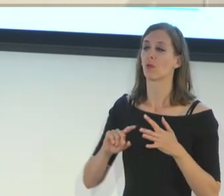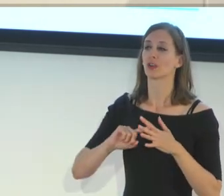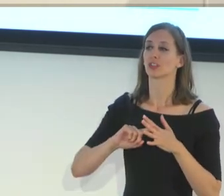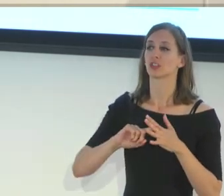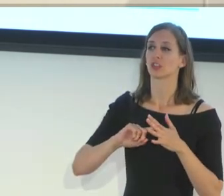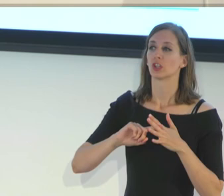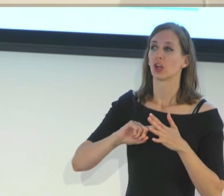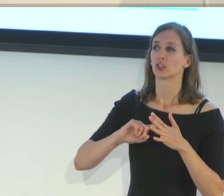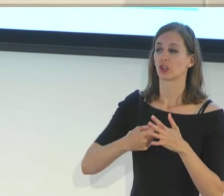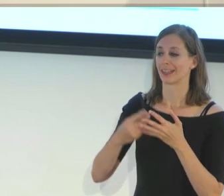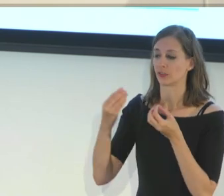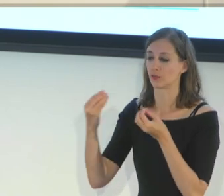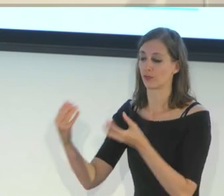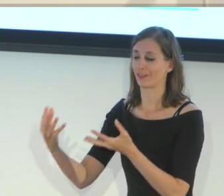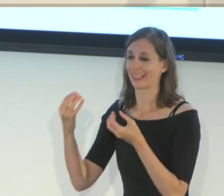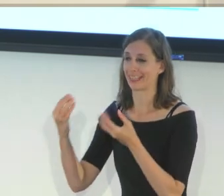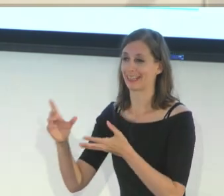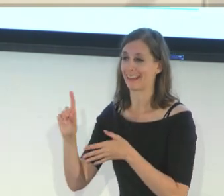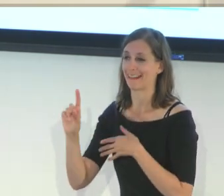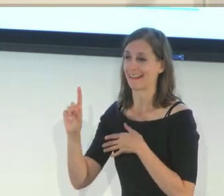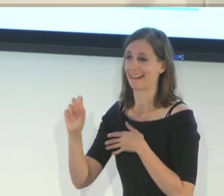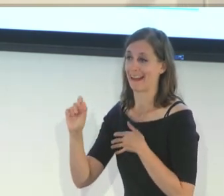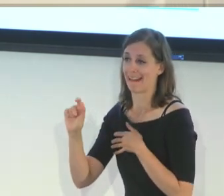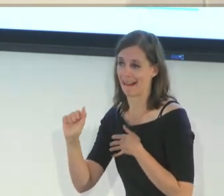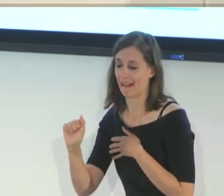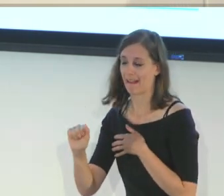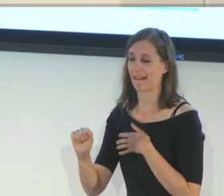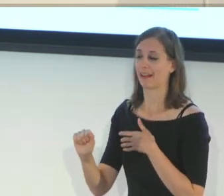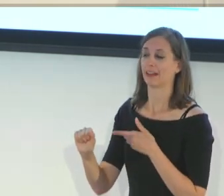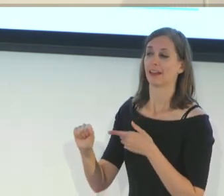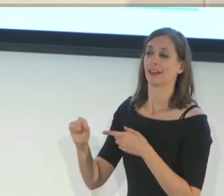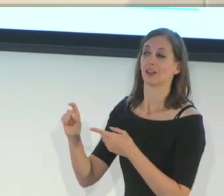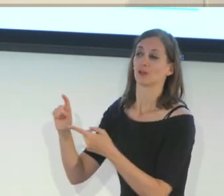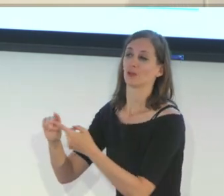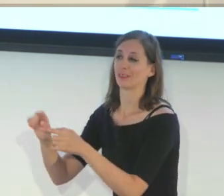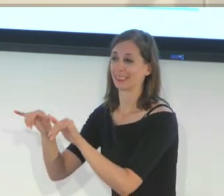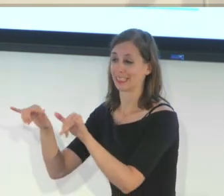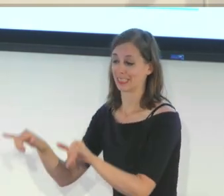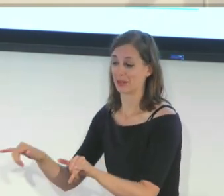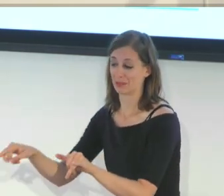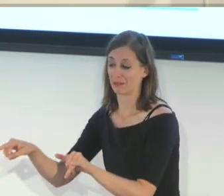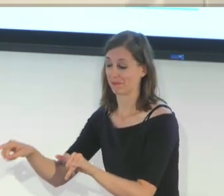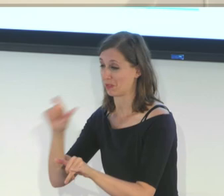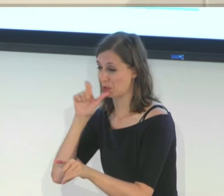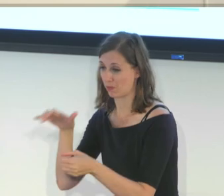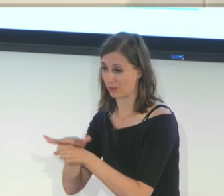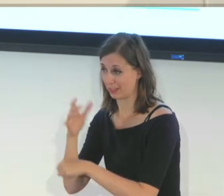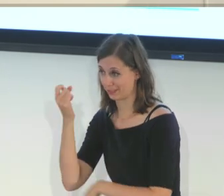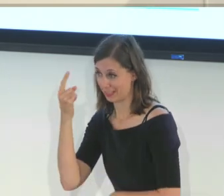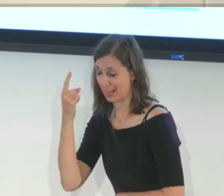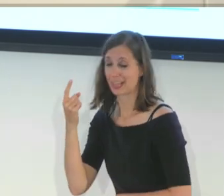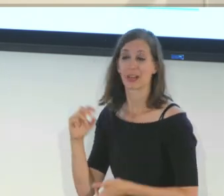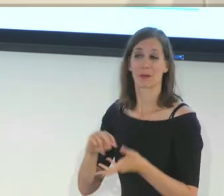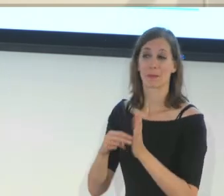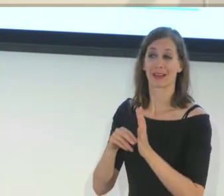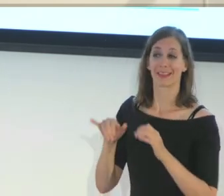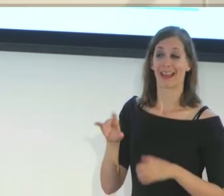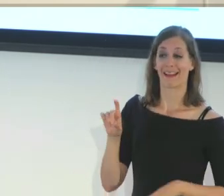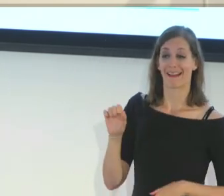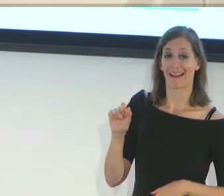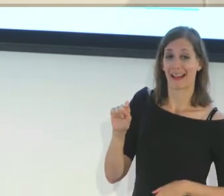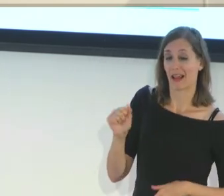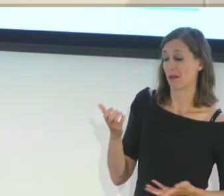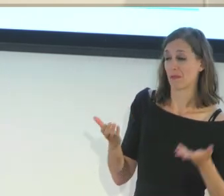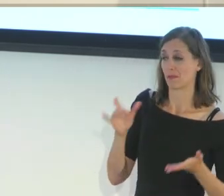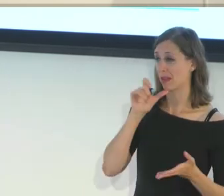inputs into systems we don't fully understand, and that data is not necessarily going to be sufficient for helping